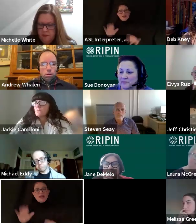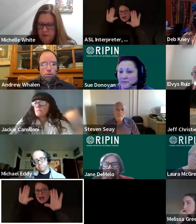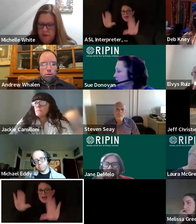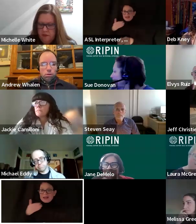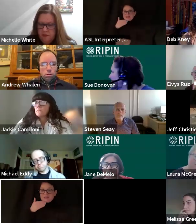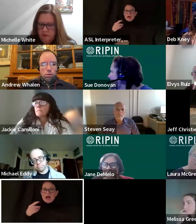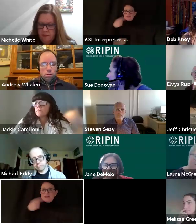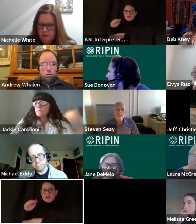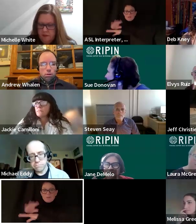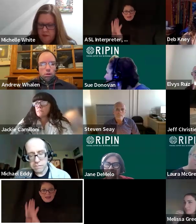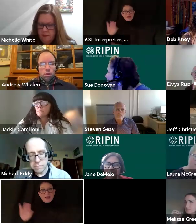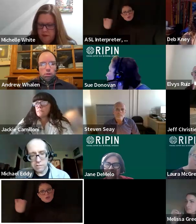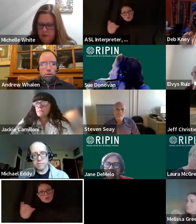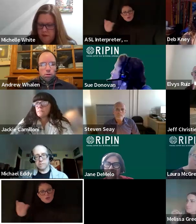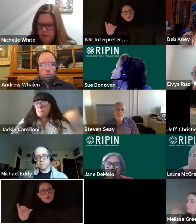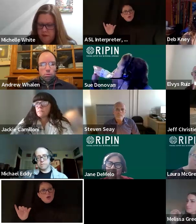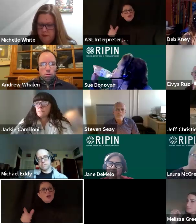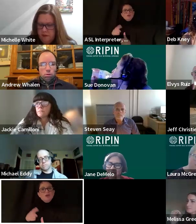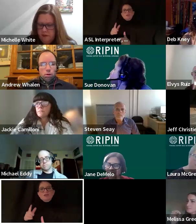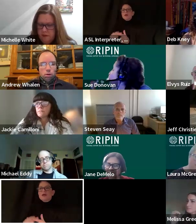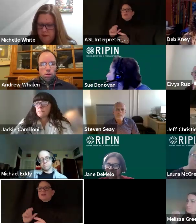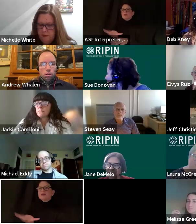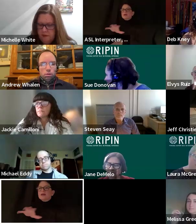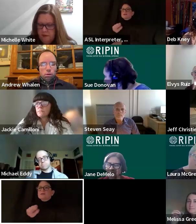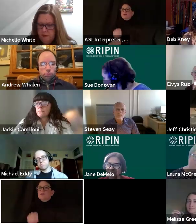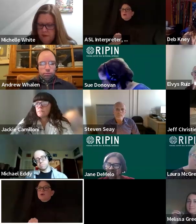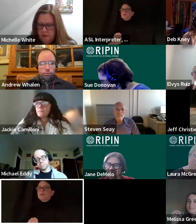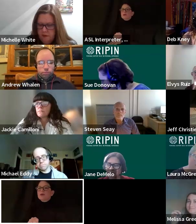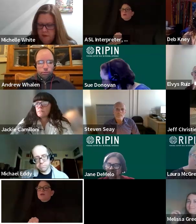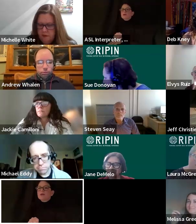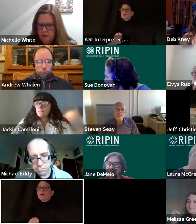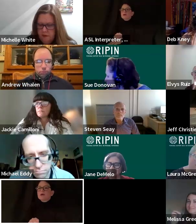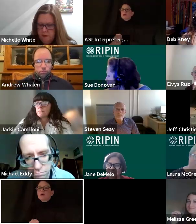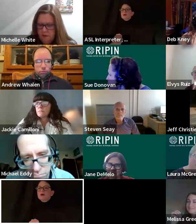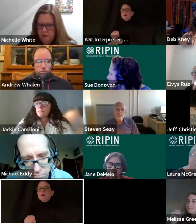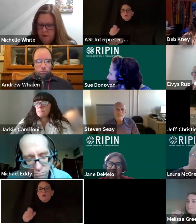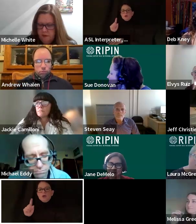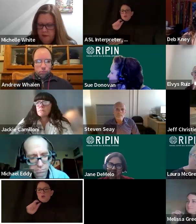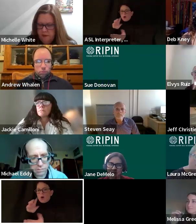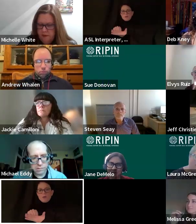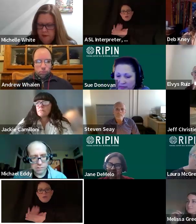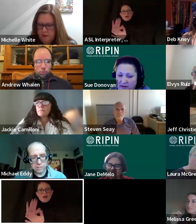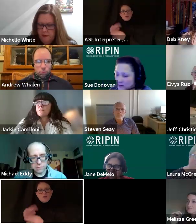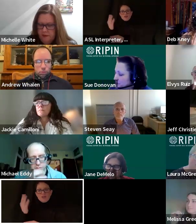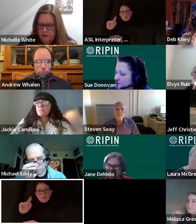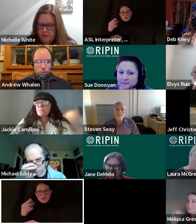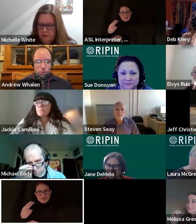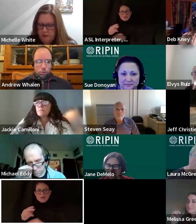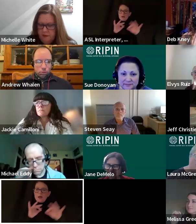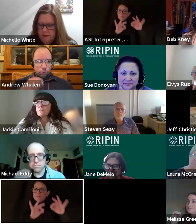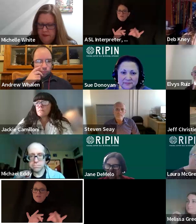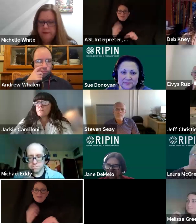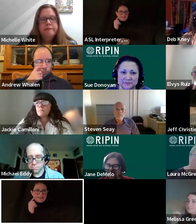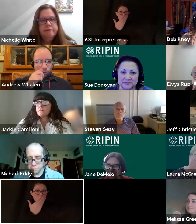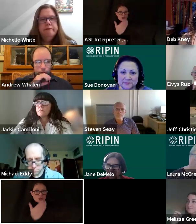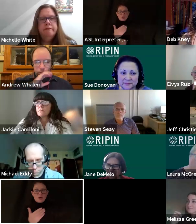And I'll let my counselor know. So this way, when I make the next appointment, he won't put me on for the 14th. Perfect. Sounds like a